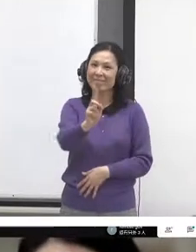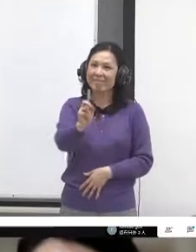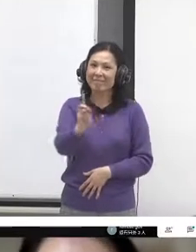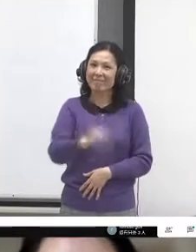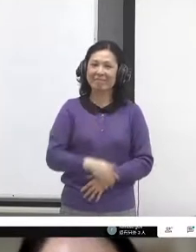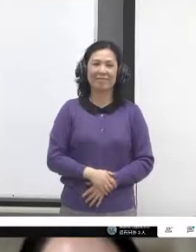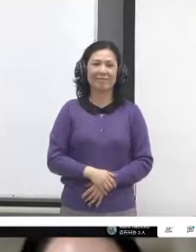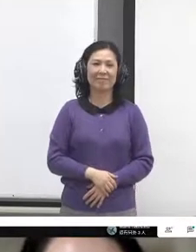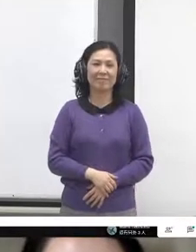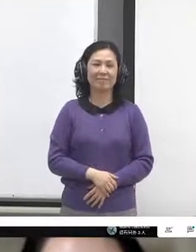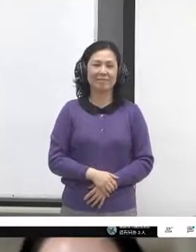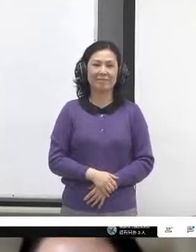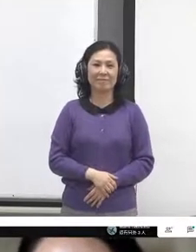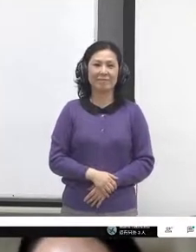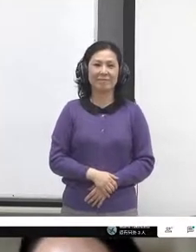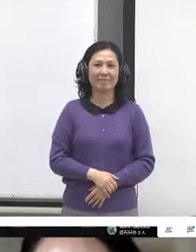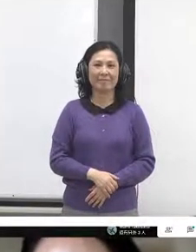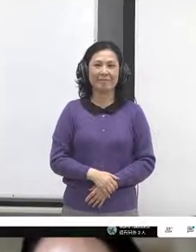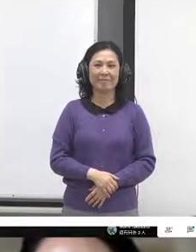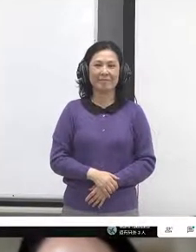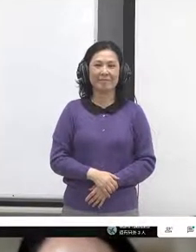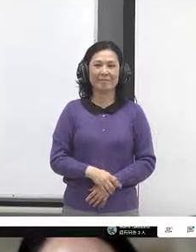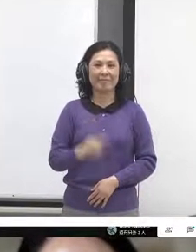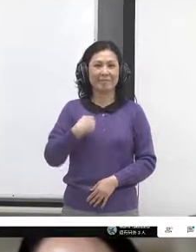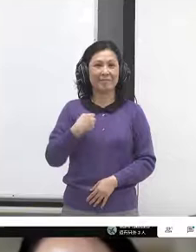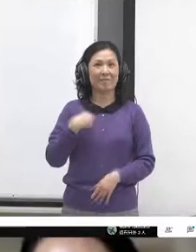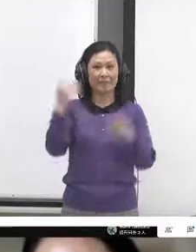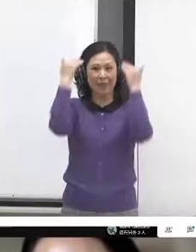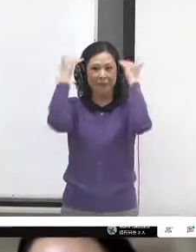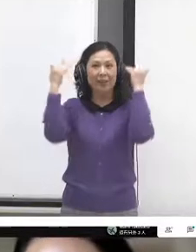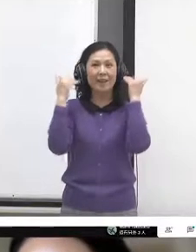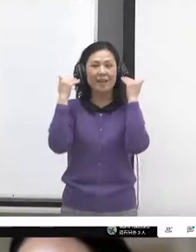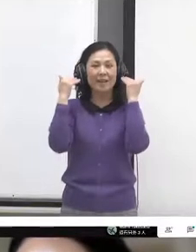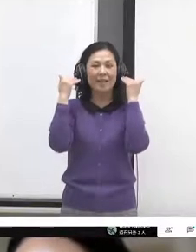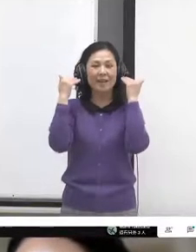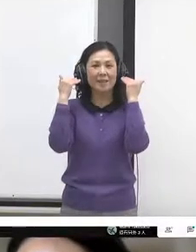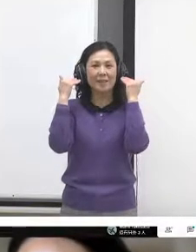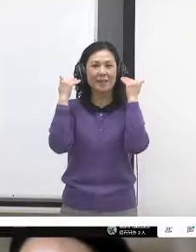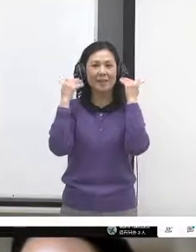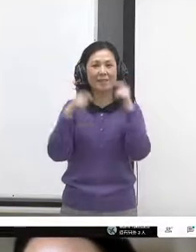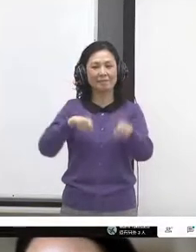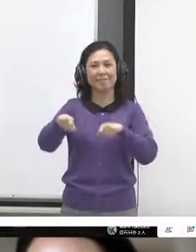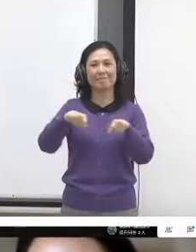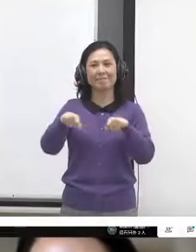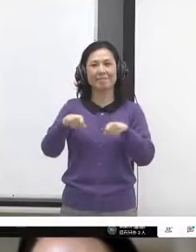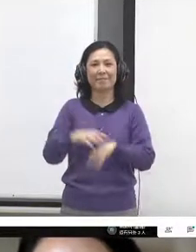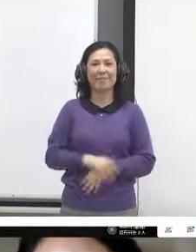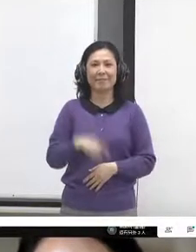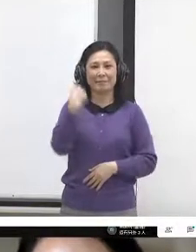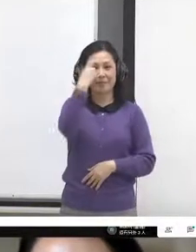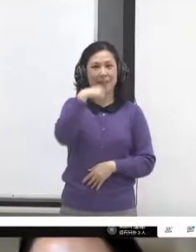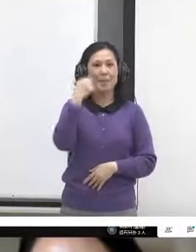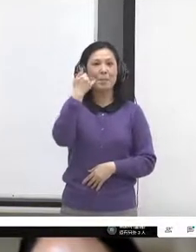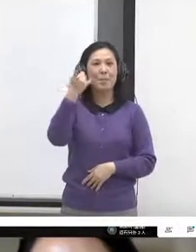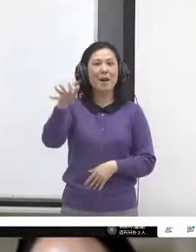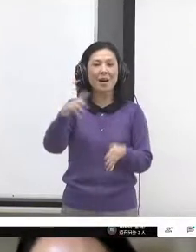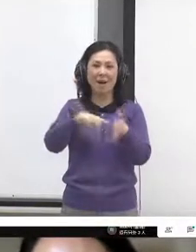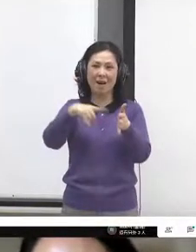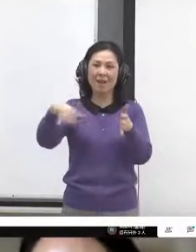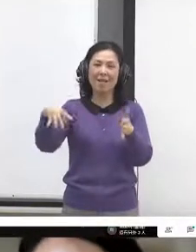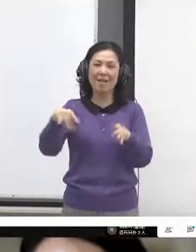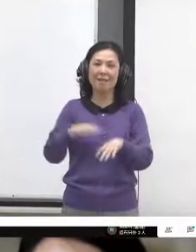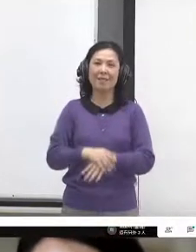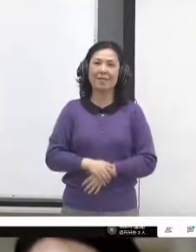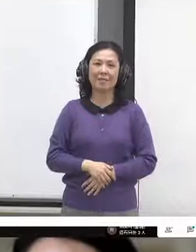about a Korean is facing the ocean. Actually, I didn't know facing the ocean